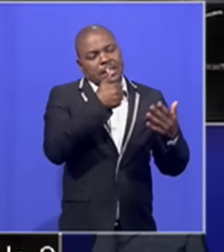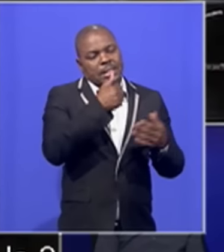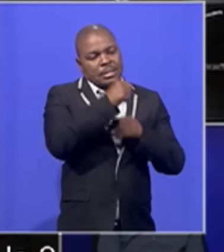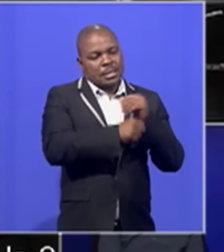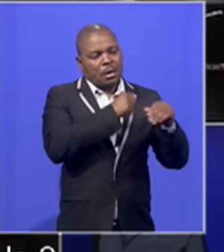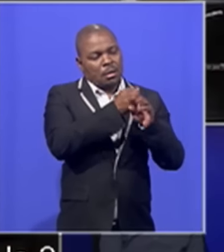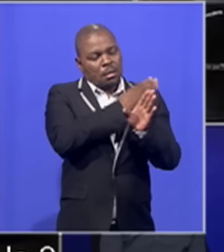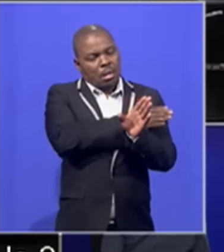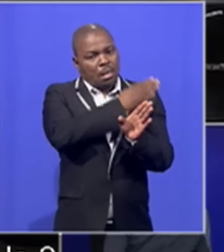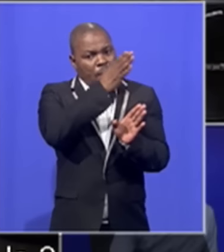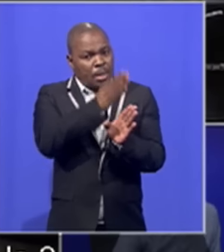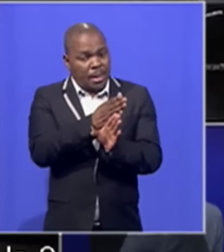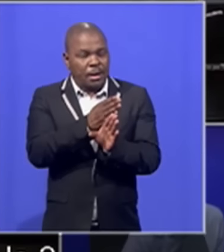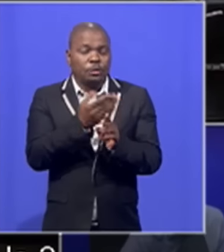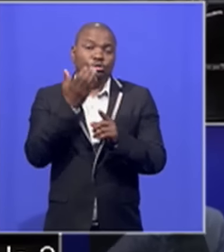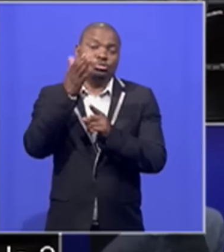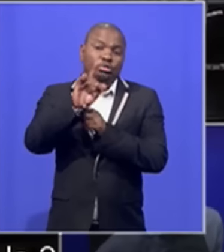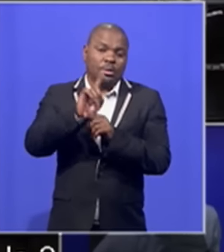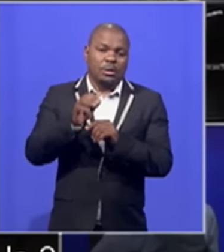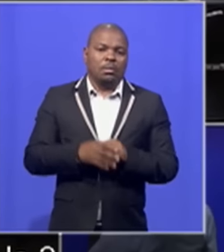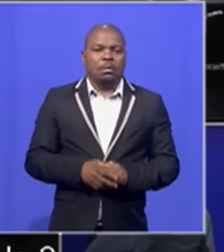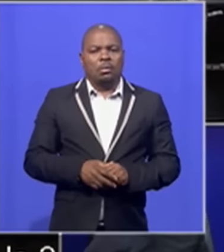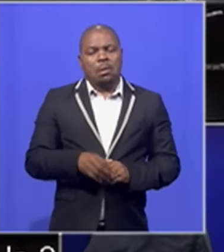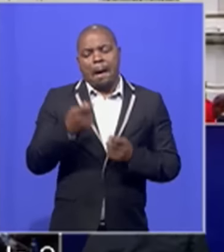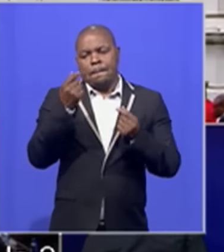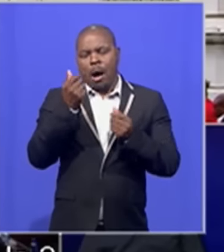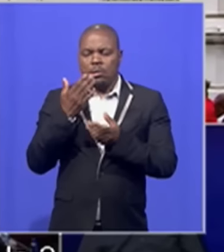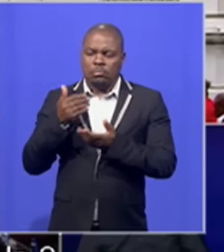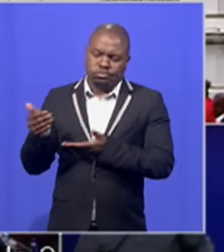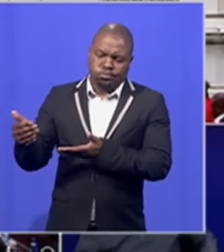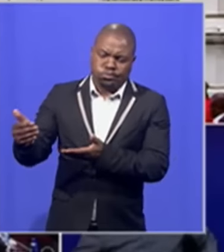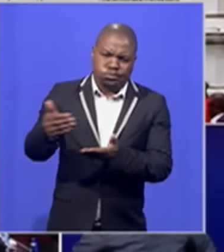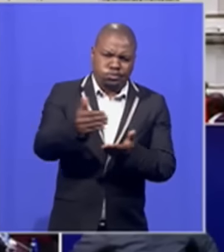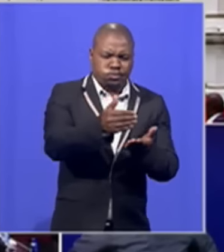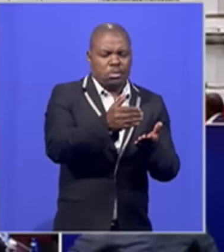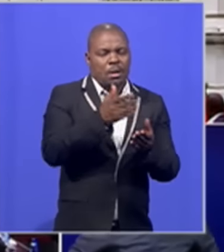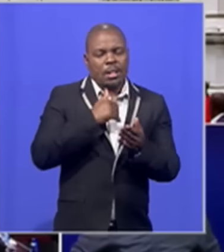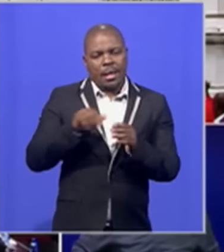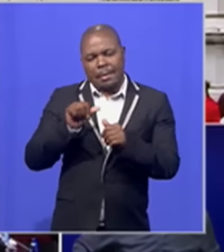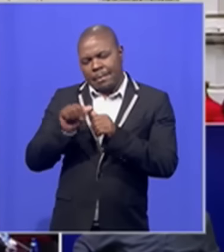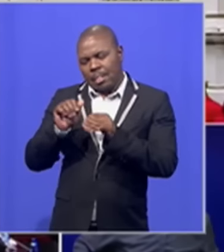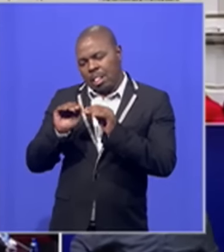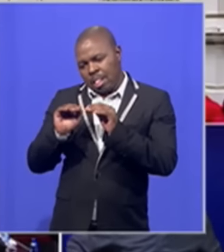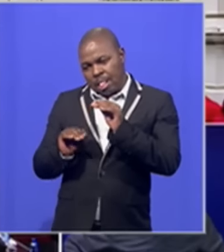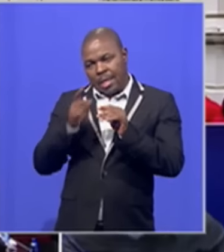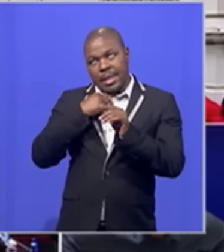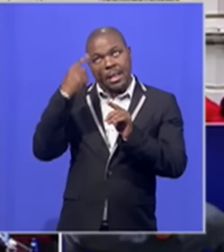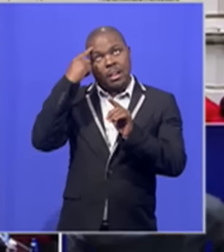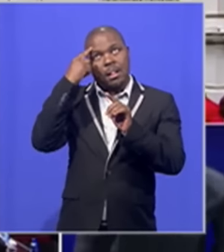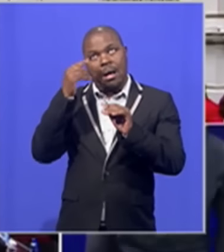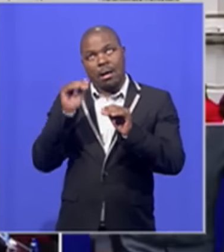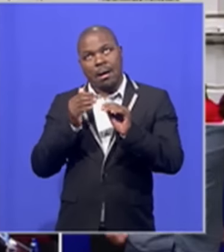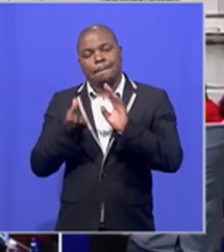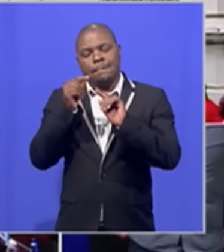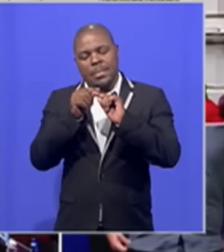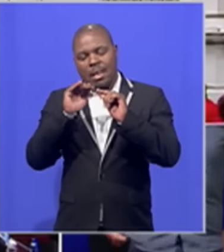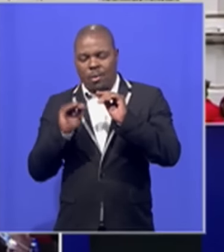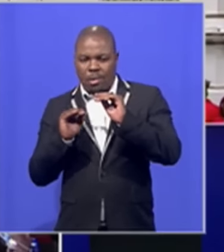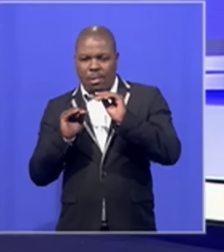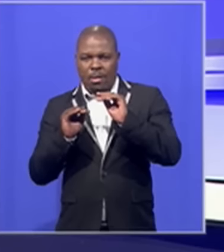ngwaga ono wa ditšhelete e supa fa madi a kgobokantsweng a le kwa tlase ga a neng a fopholeditswe.